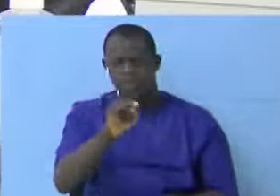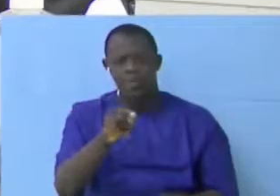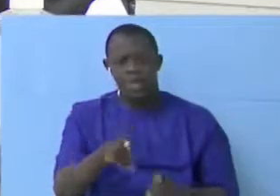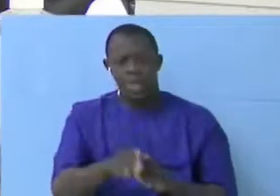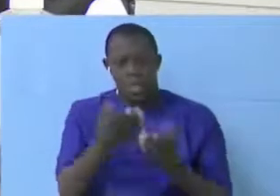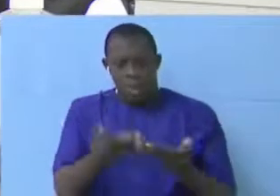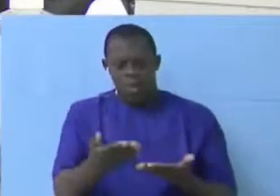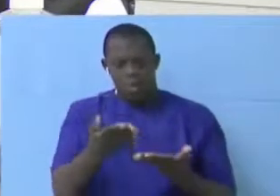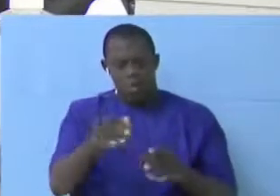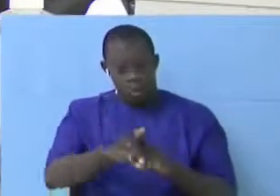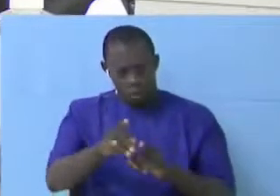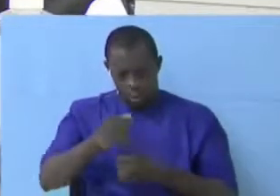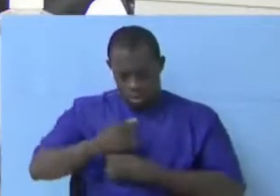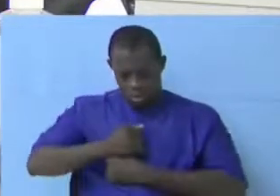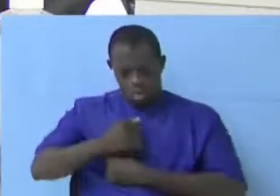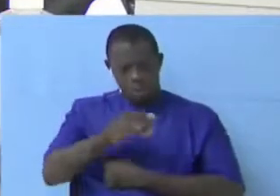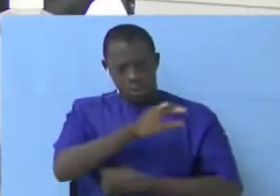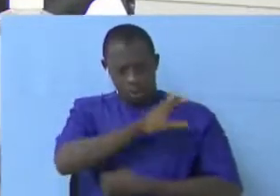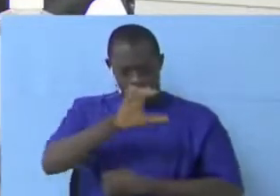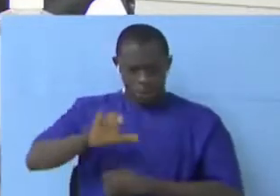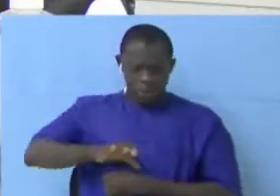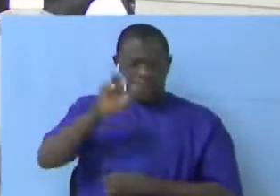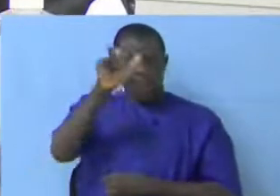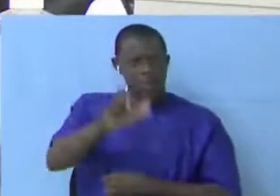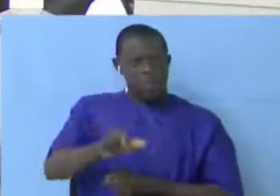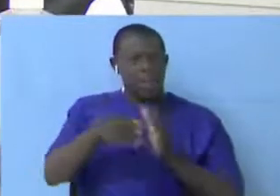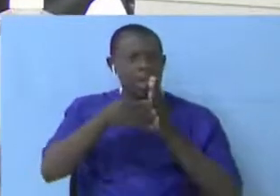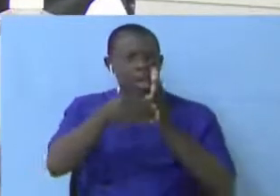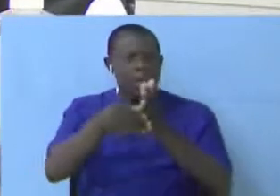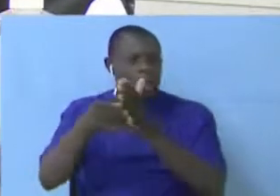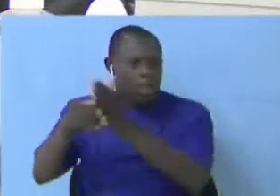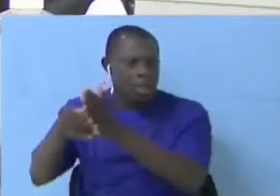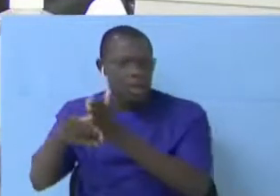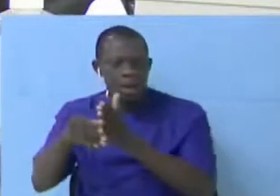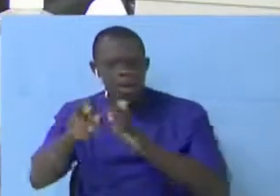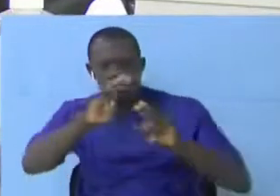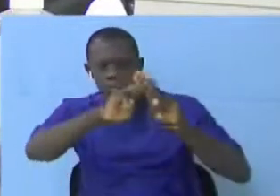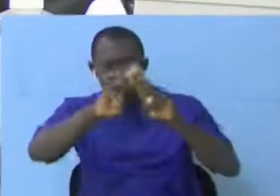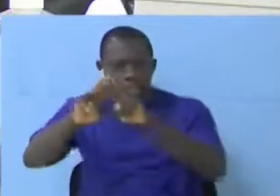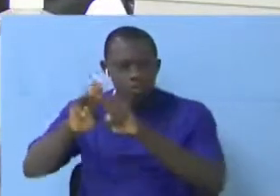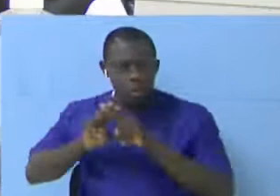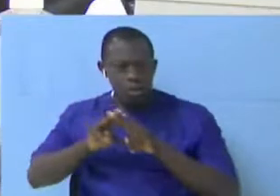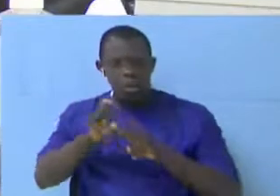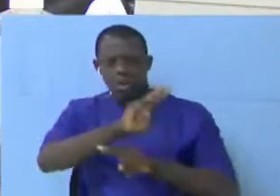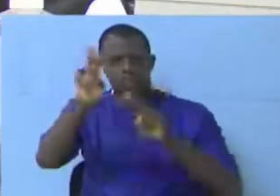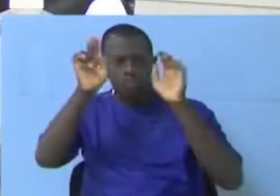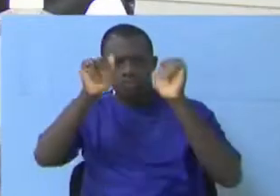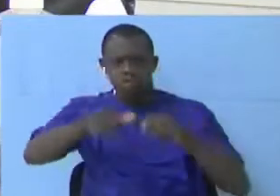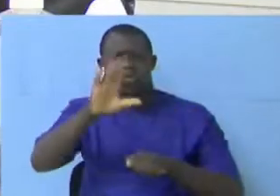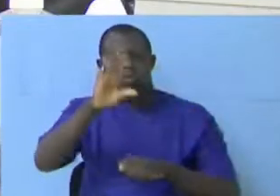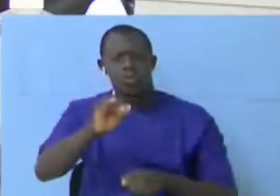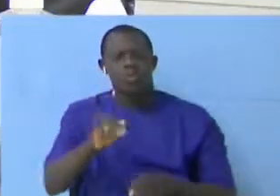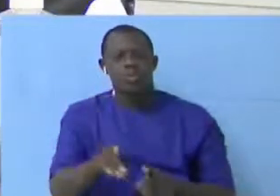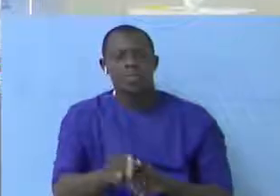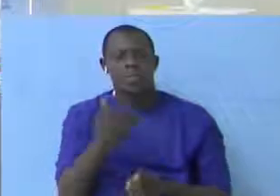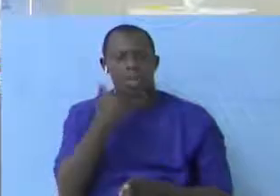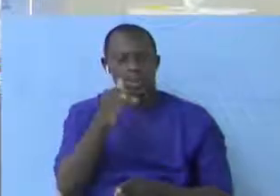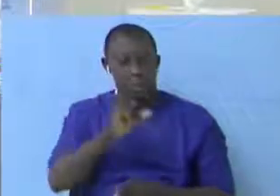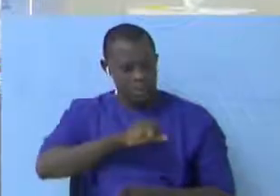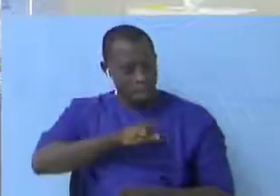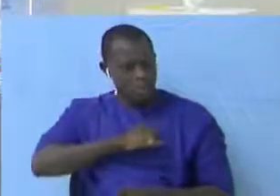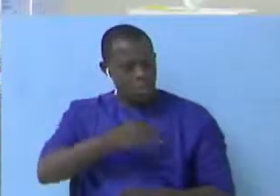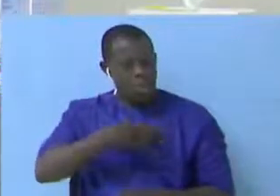are here. Did he attempt to beat any of